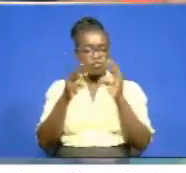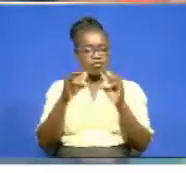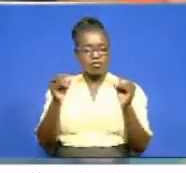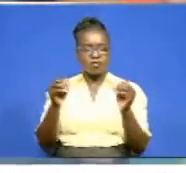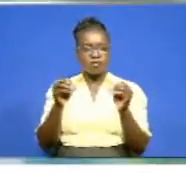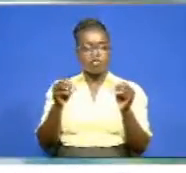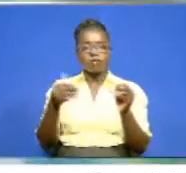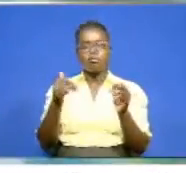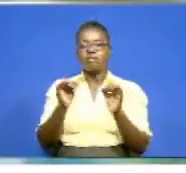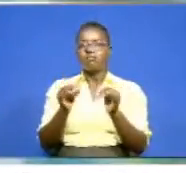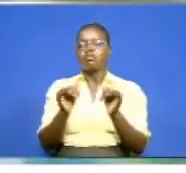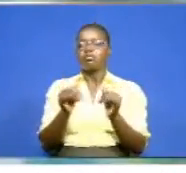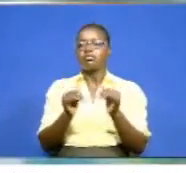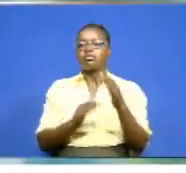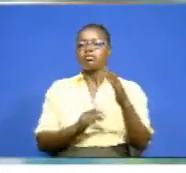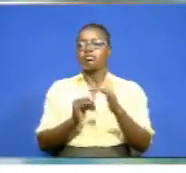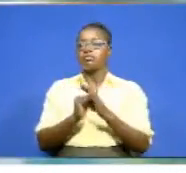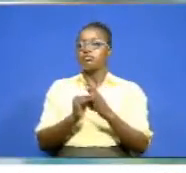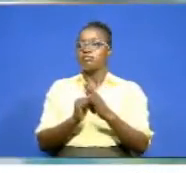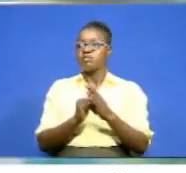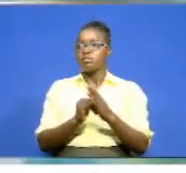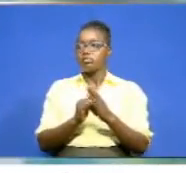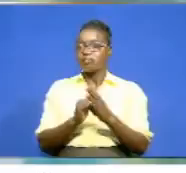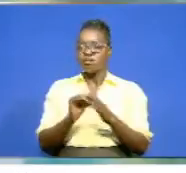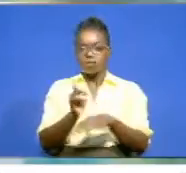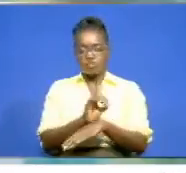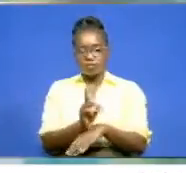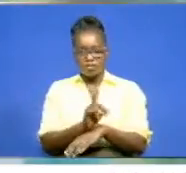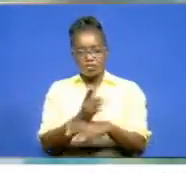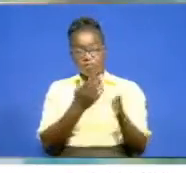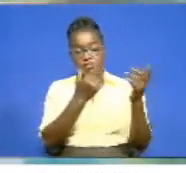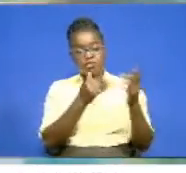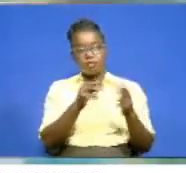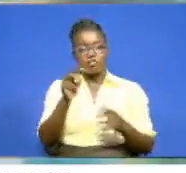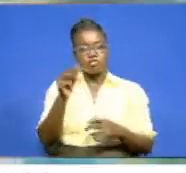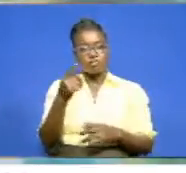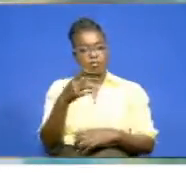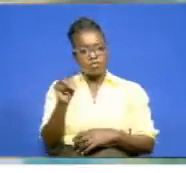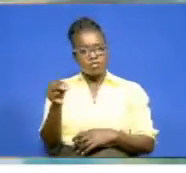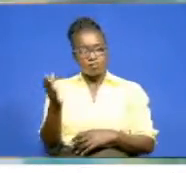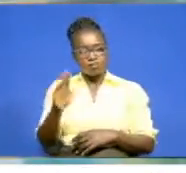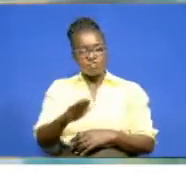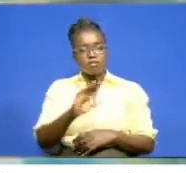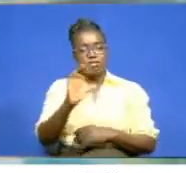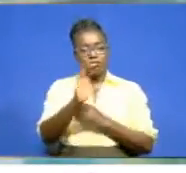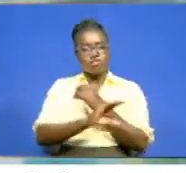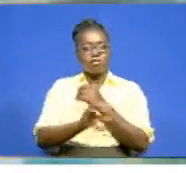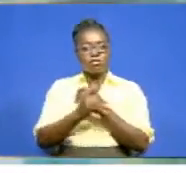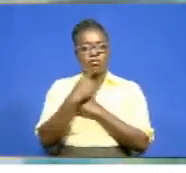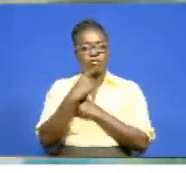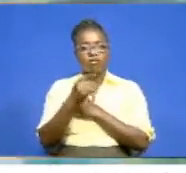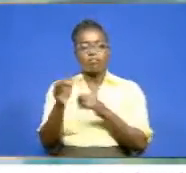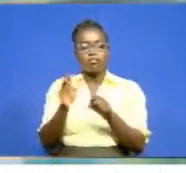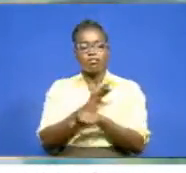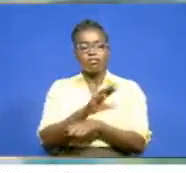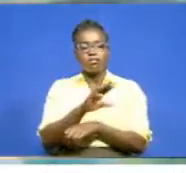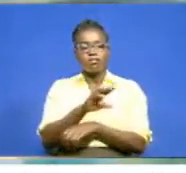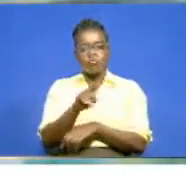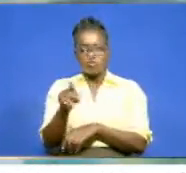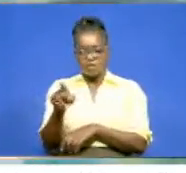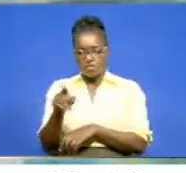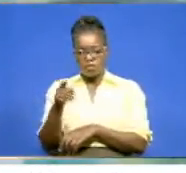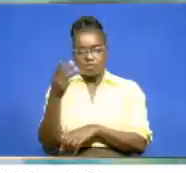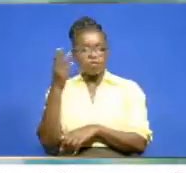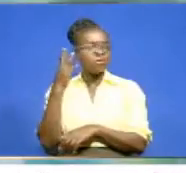shall be giving you an update on when, of course, we can expect the Morans back in the country. Of course, we are sure that most of you want to hear from, you